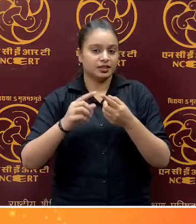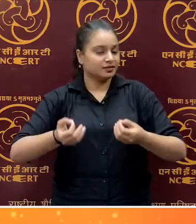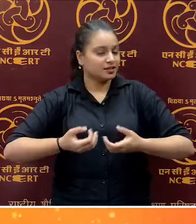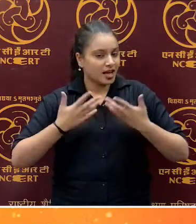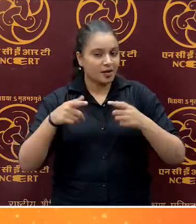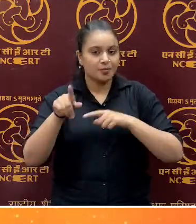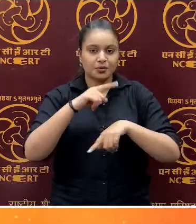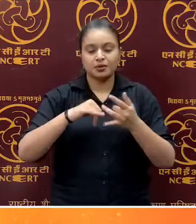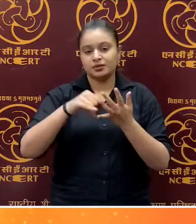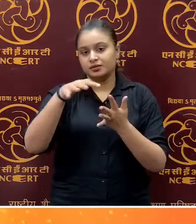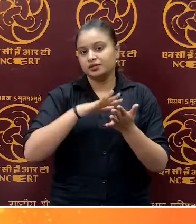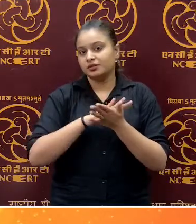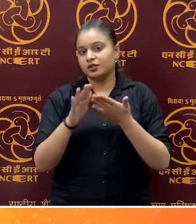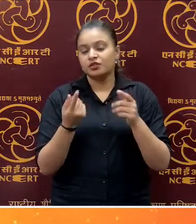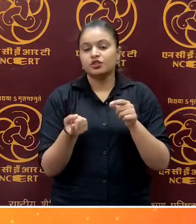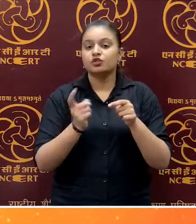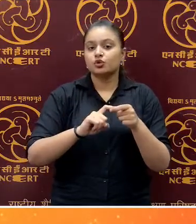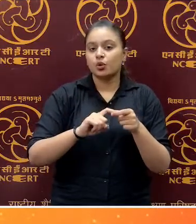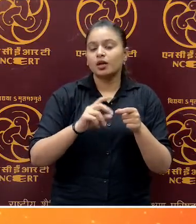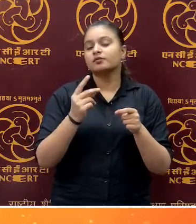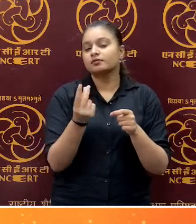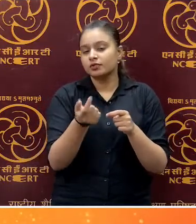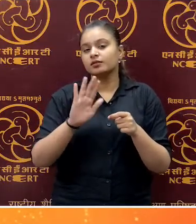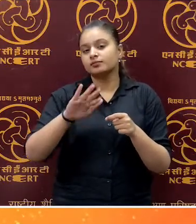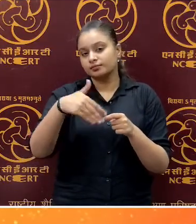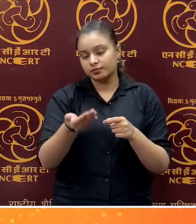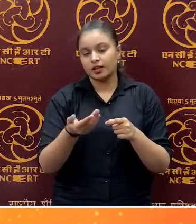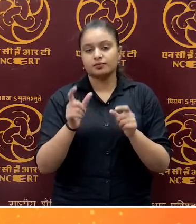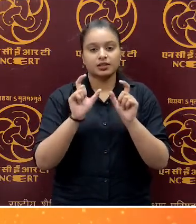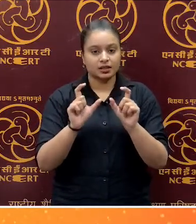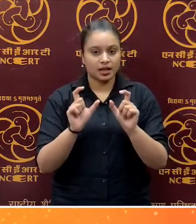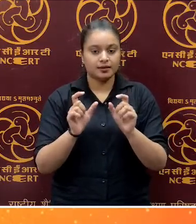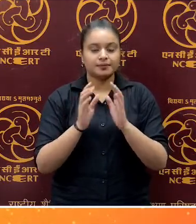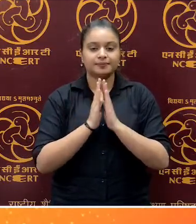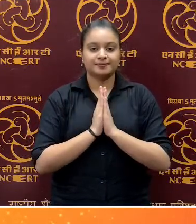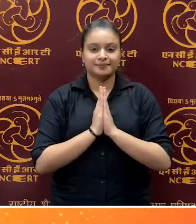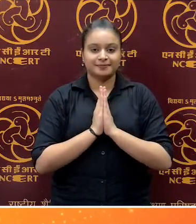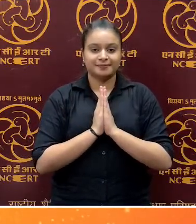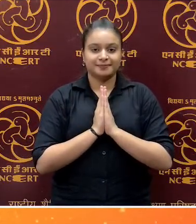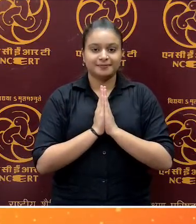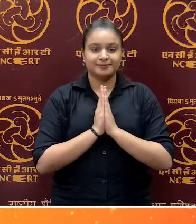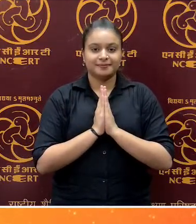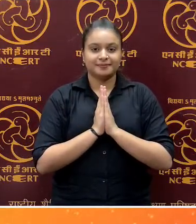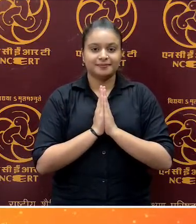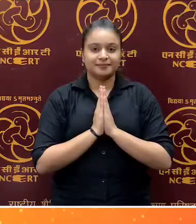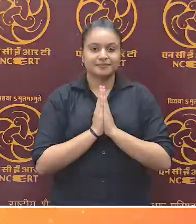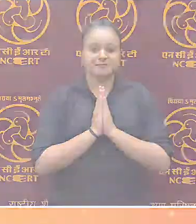taking leave of you, and will join you back very soon. Take care. Bye-bye. Namaskar.